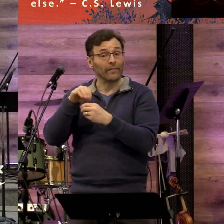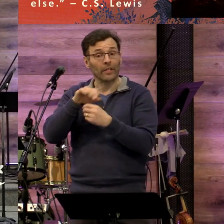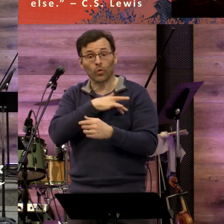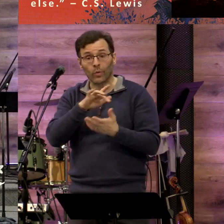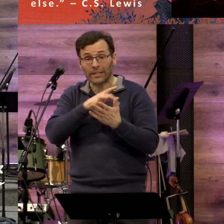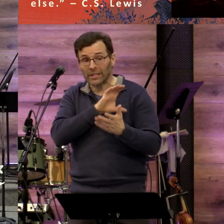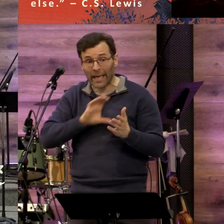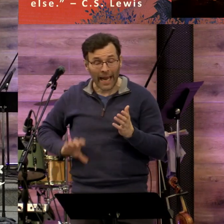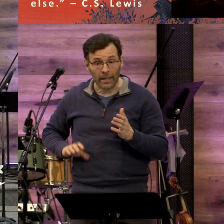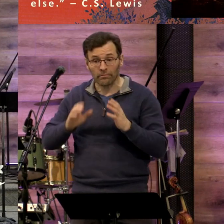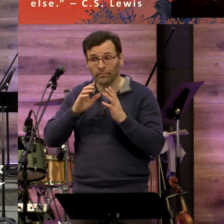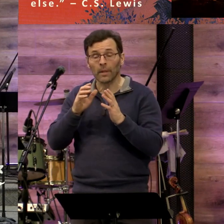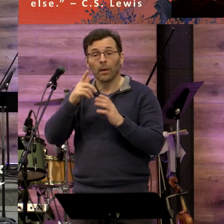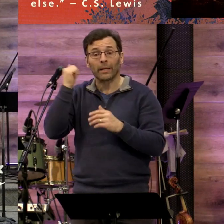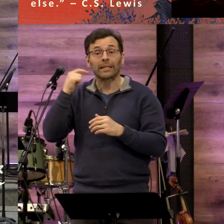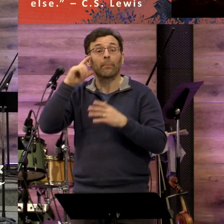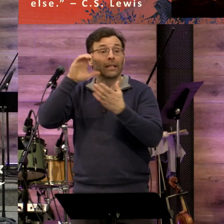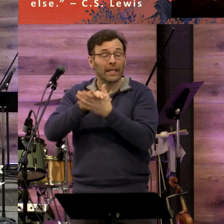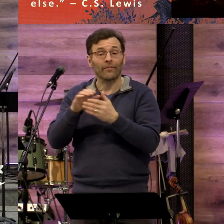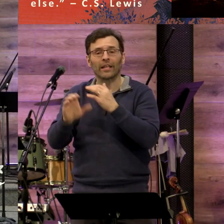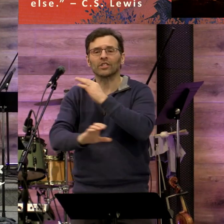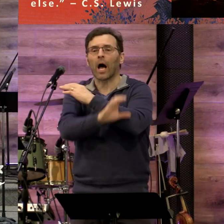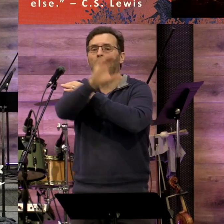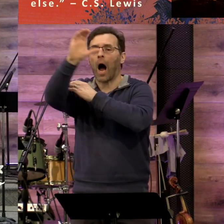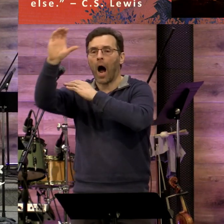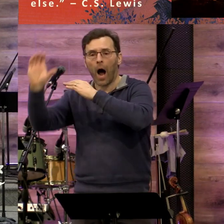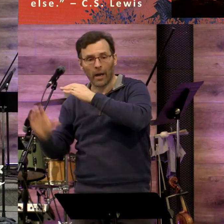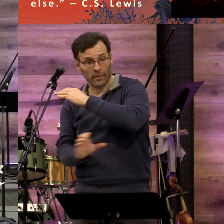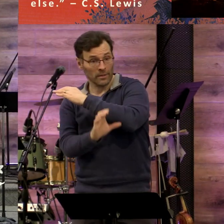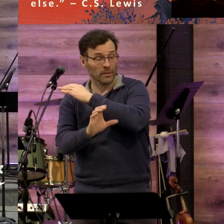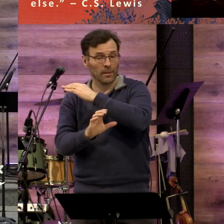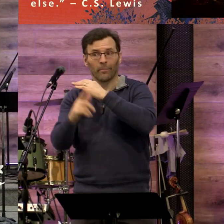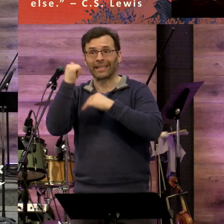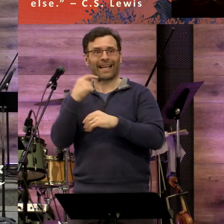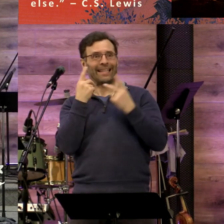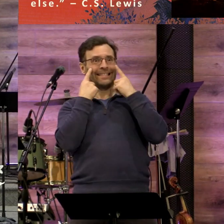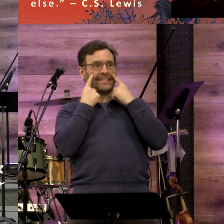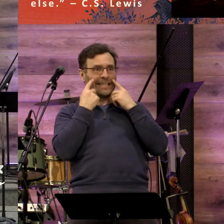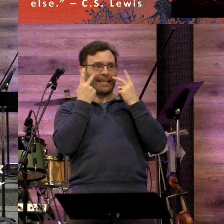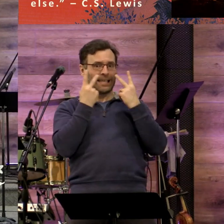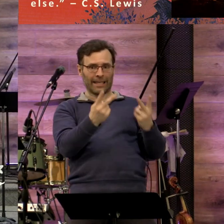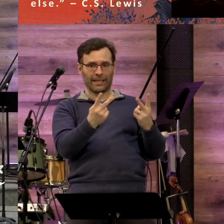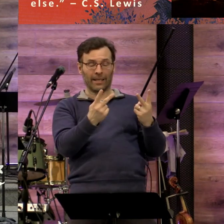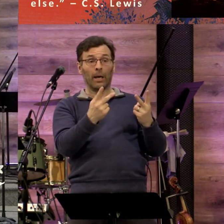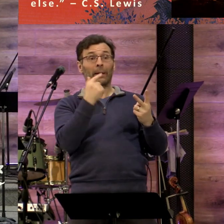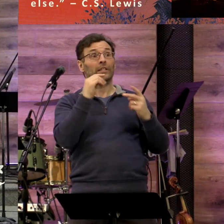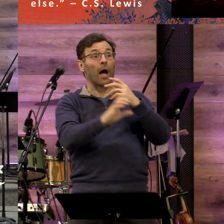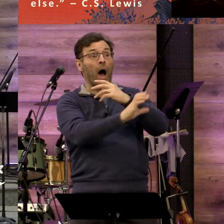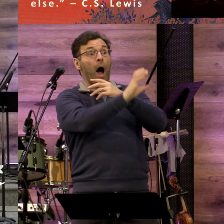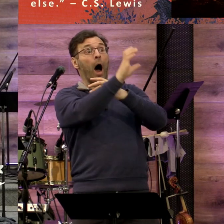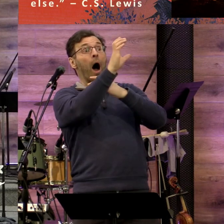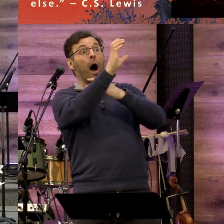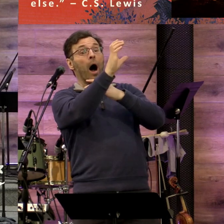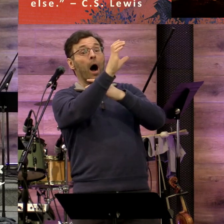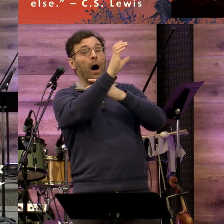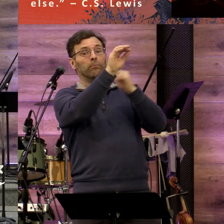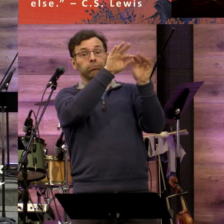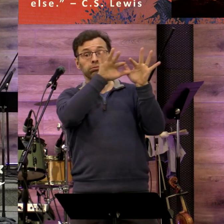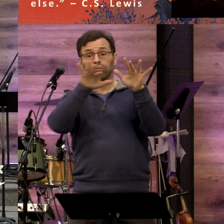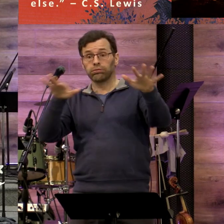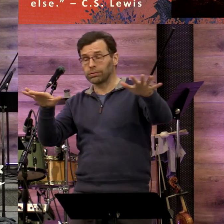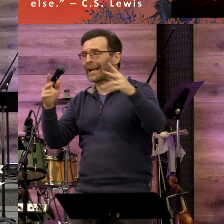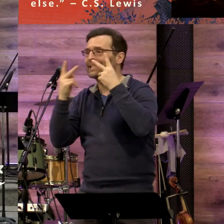as I believe that the sun has risen, not only because I see it, but because by it, I see everything